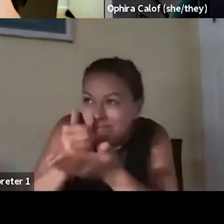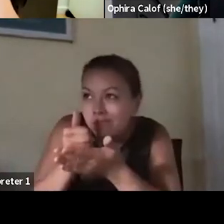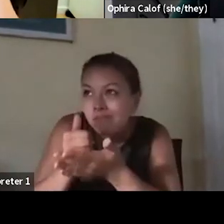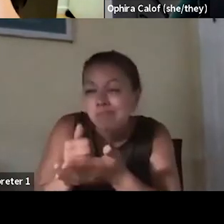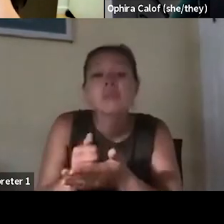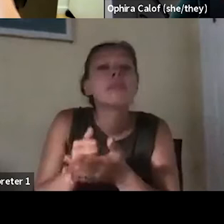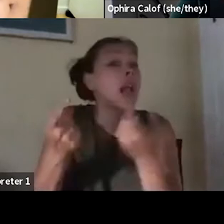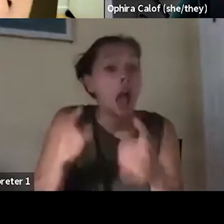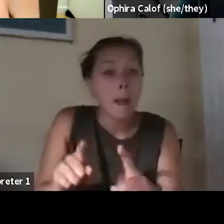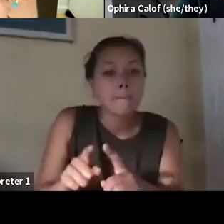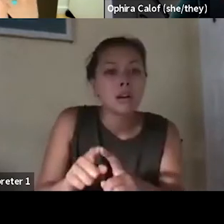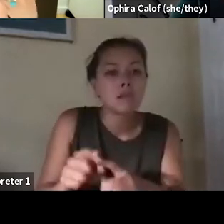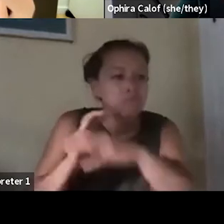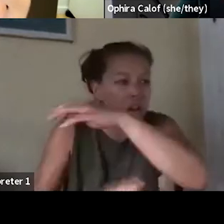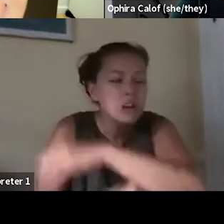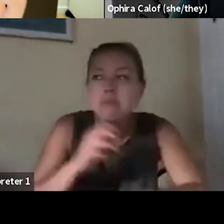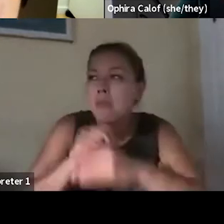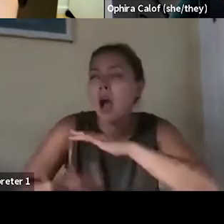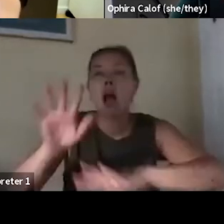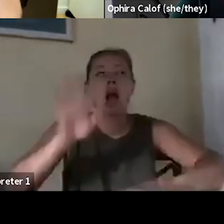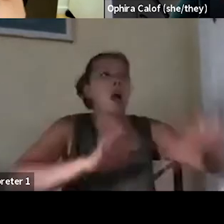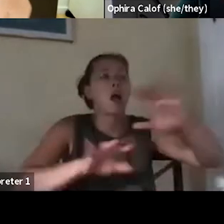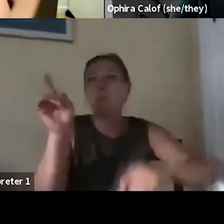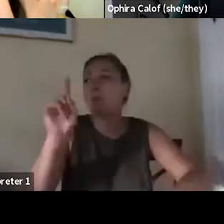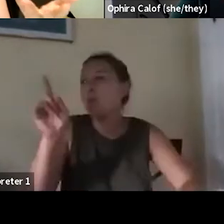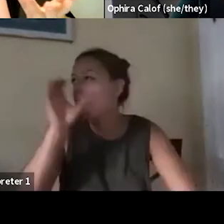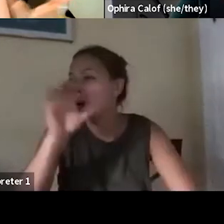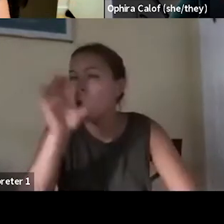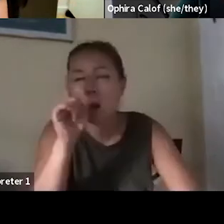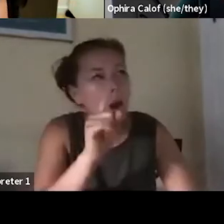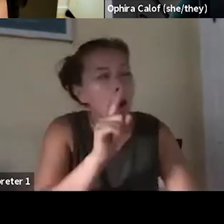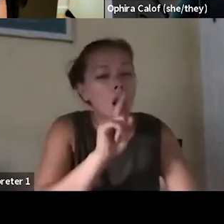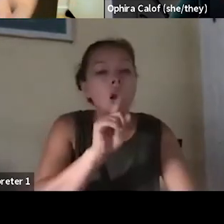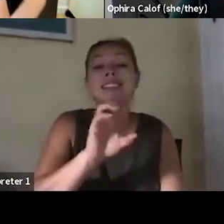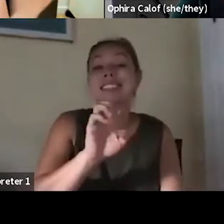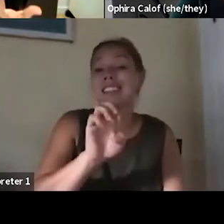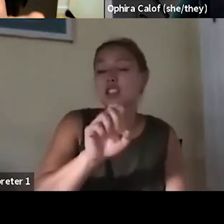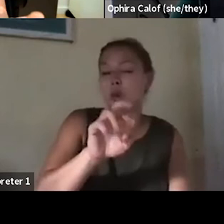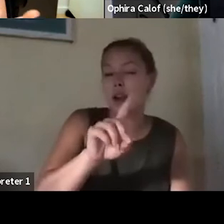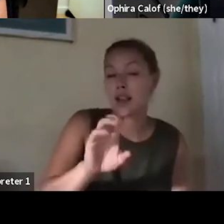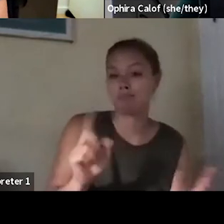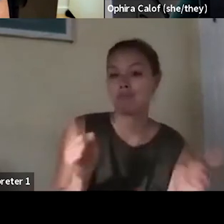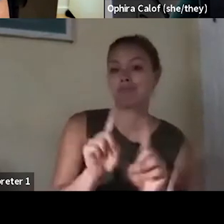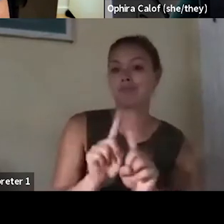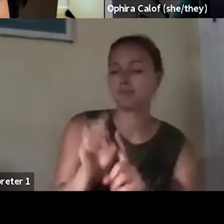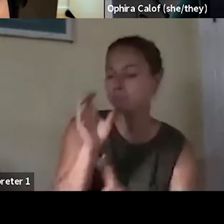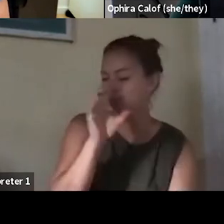find that bridge. And in doing so, he hopes to earn his way to knighthood. Now, in the land where they